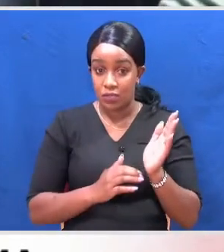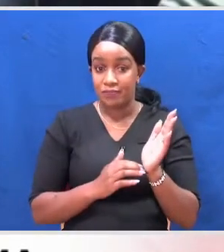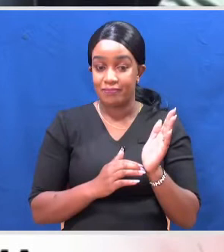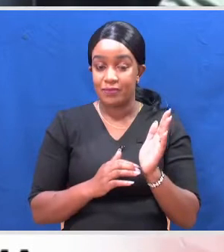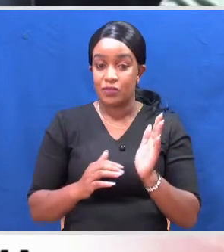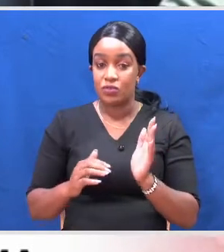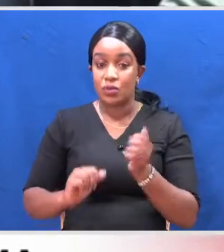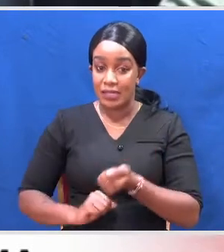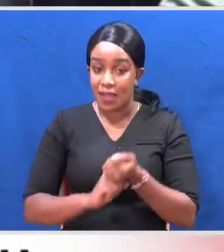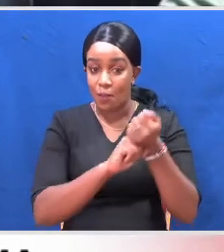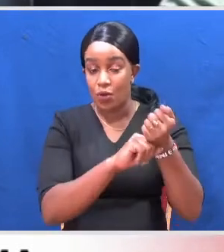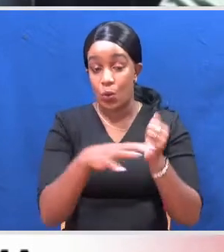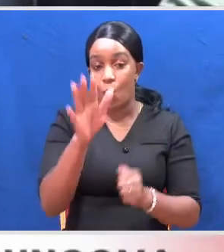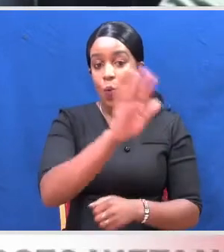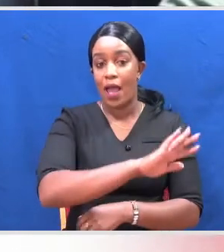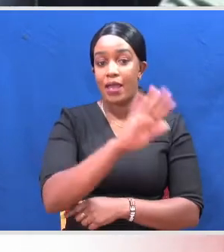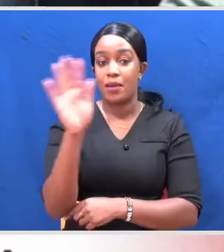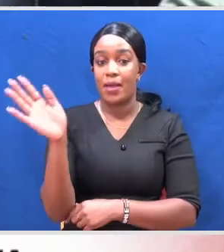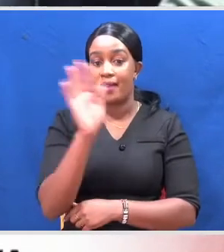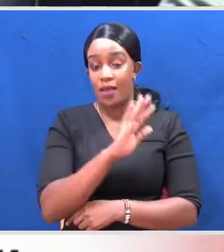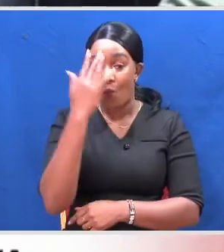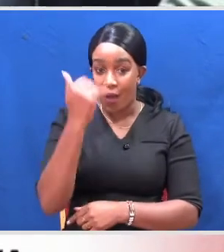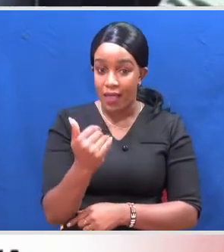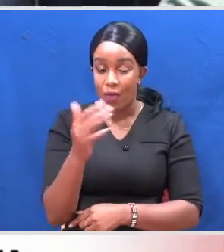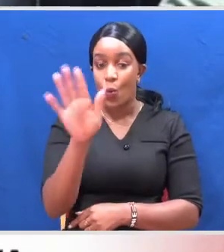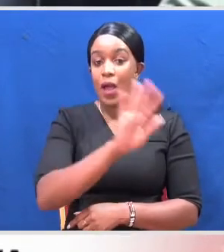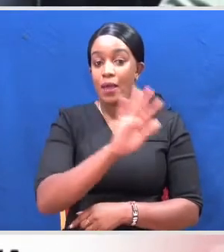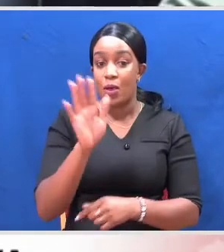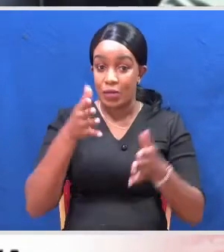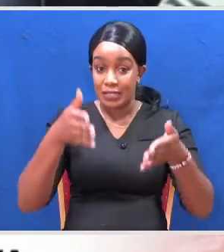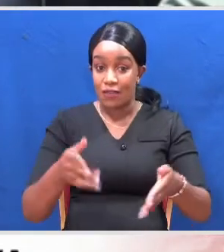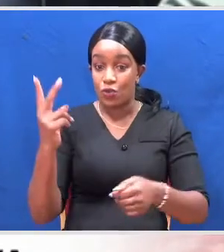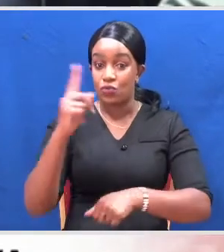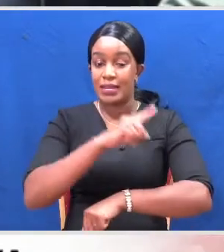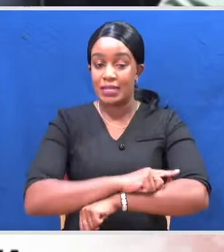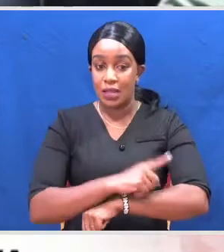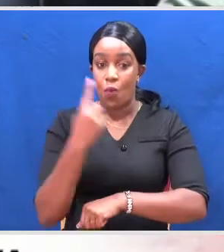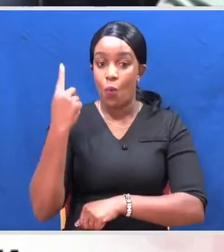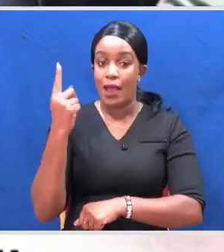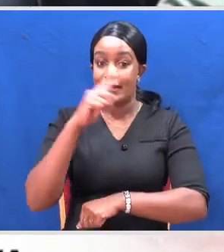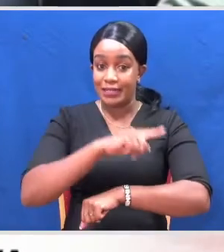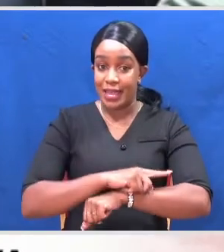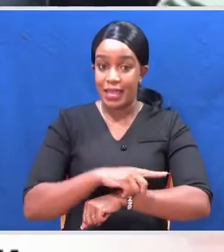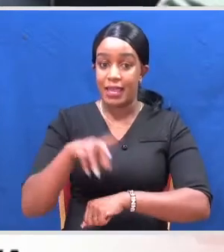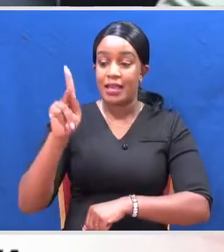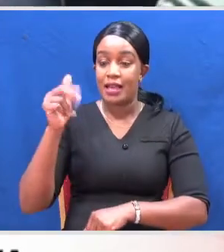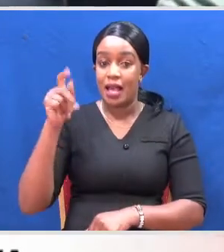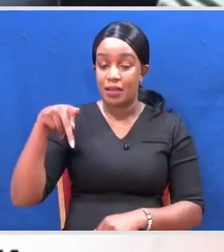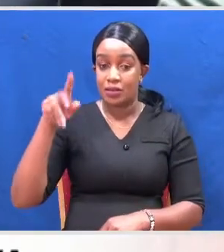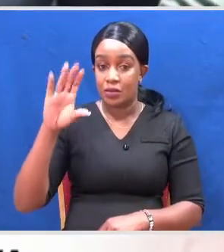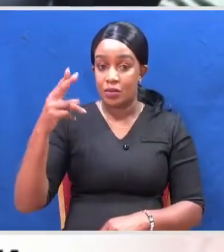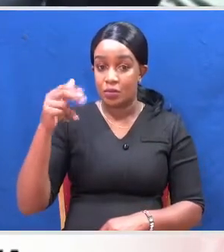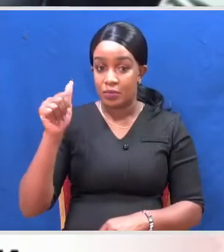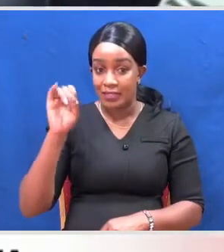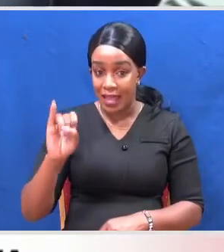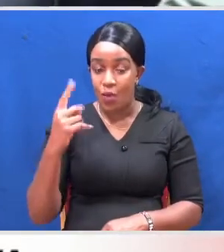Wiper. Wiper was here for 2 days, one day in Kapchai, one day in Matungu. So